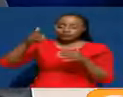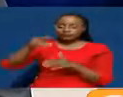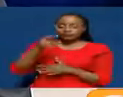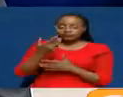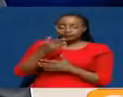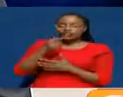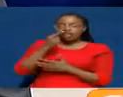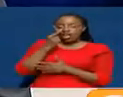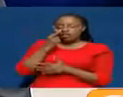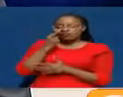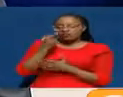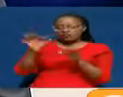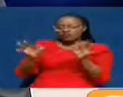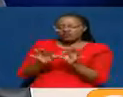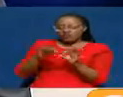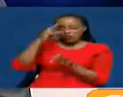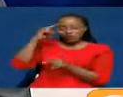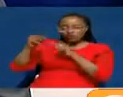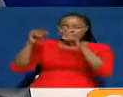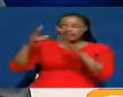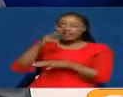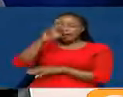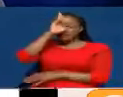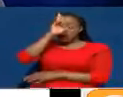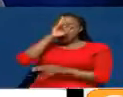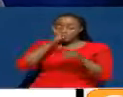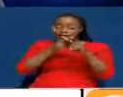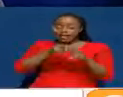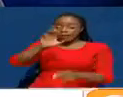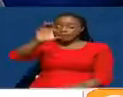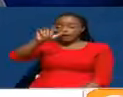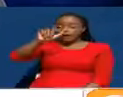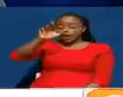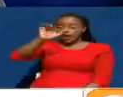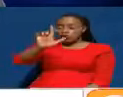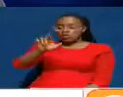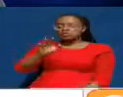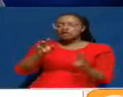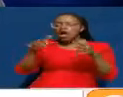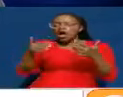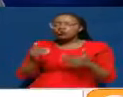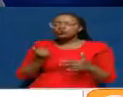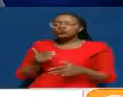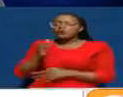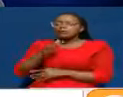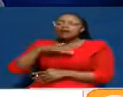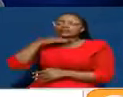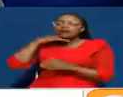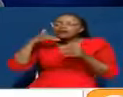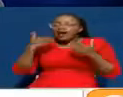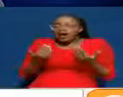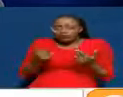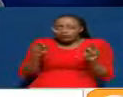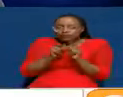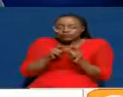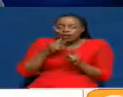The family of suspected killer cop Caroline Kangogo is still seeking answers into how their daughter met her death as they